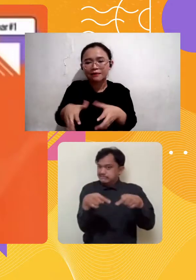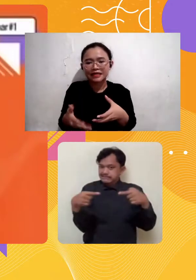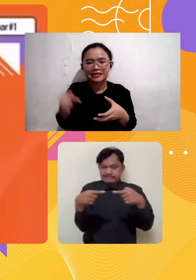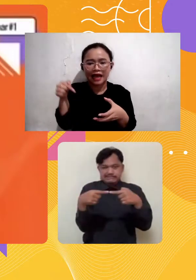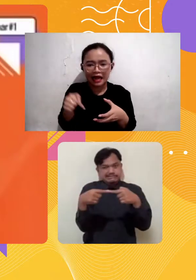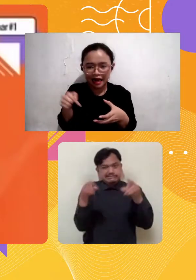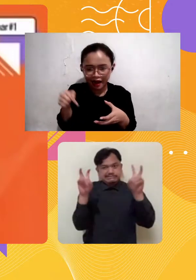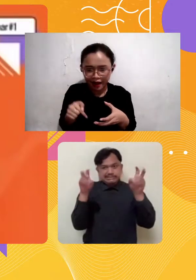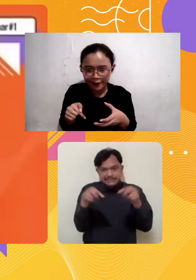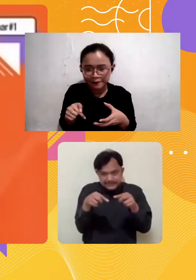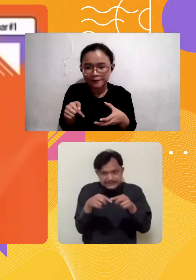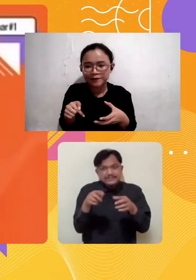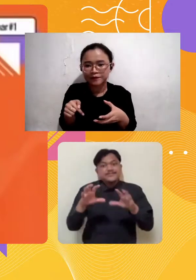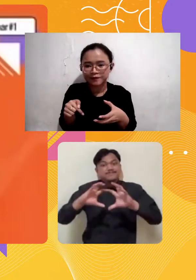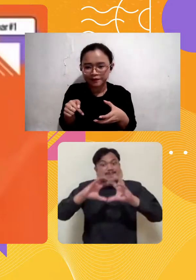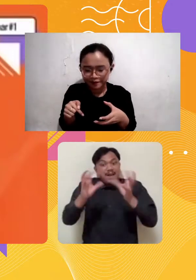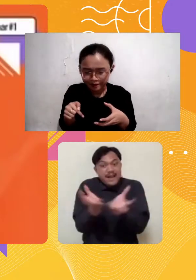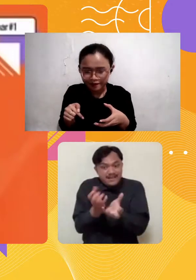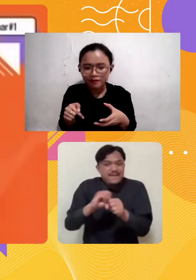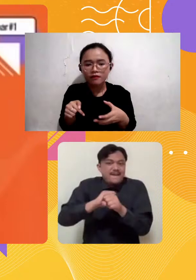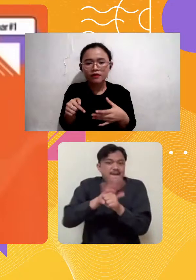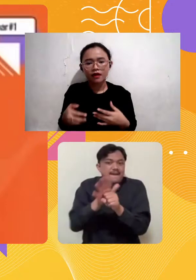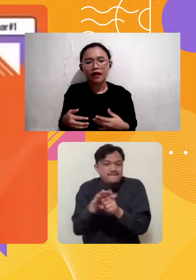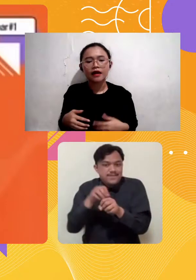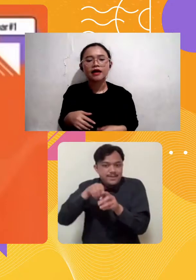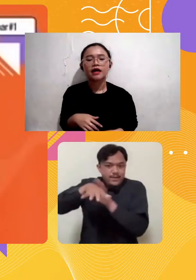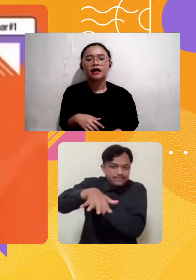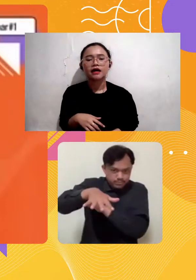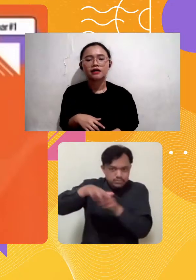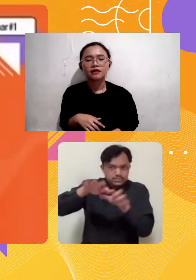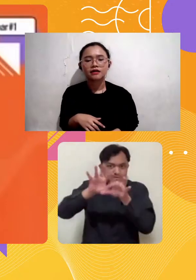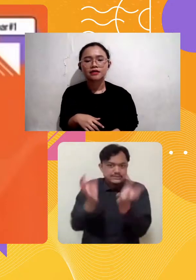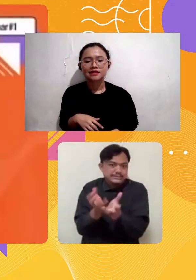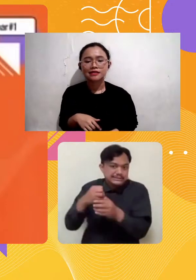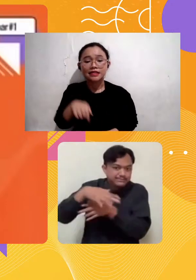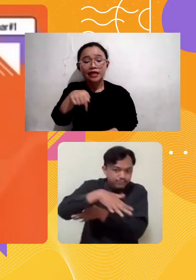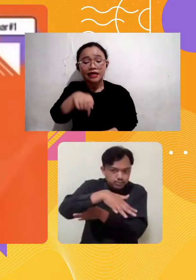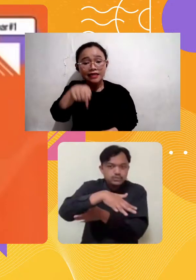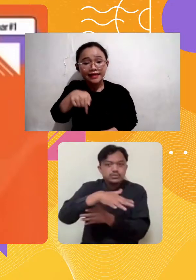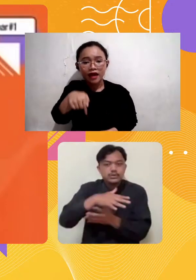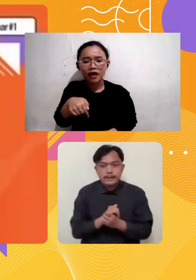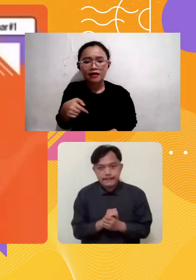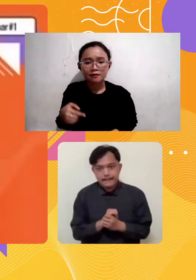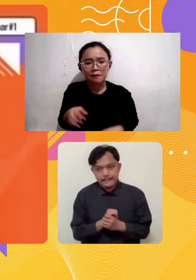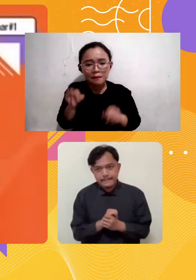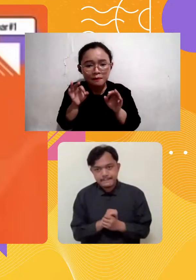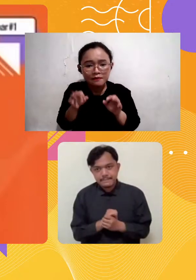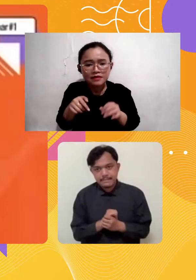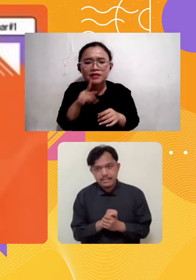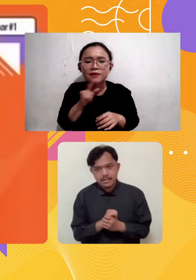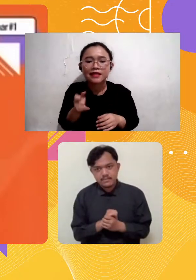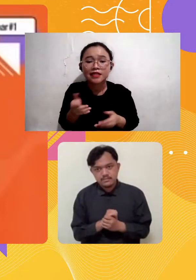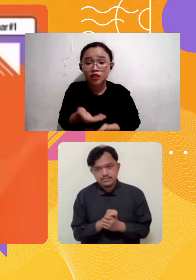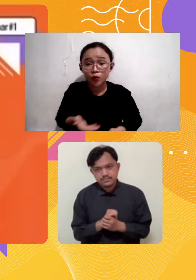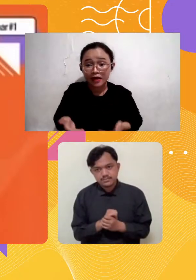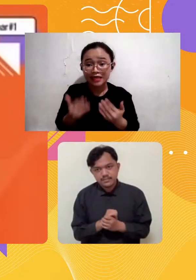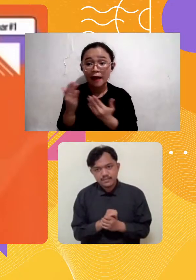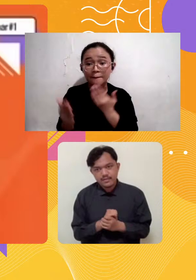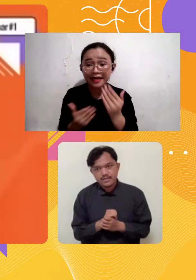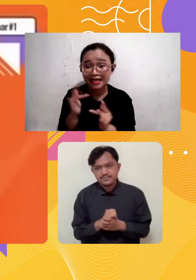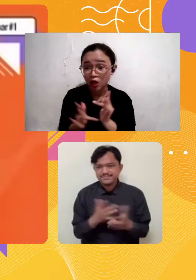I think we have to maintain the momentum of using the online platform